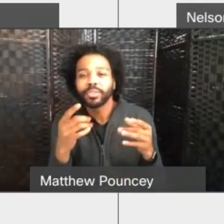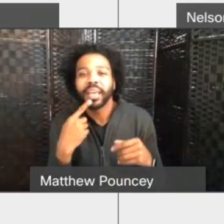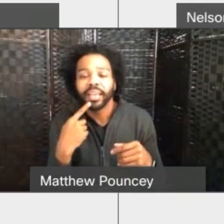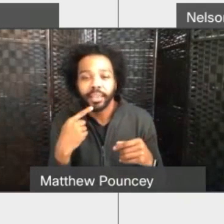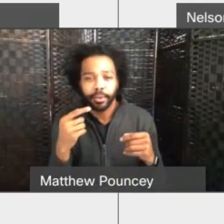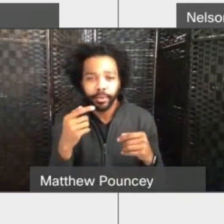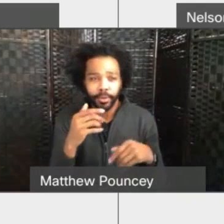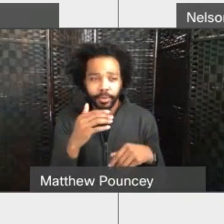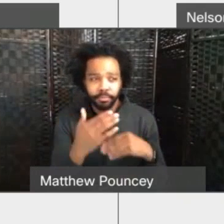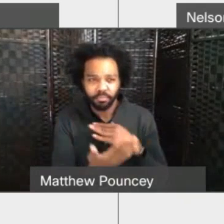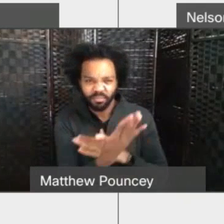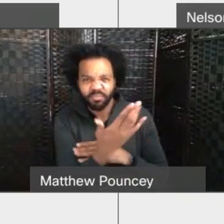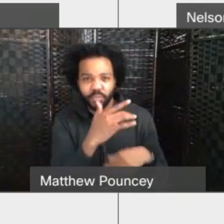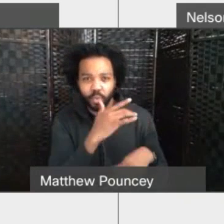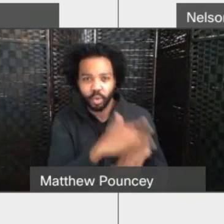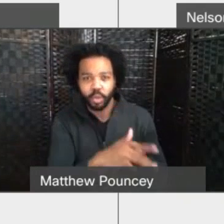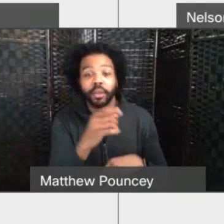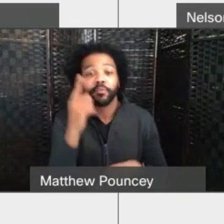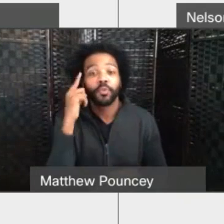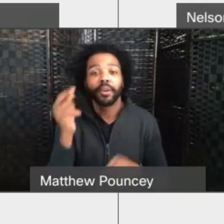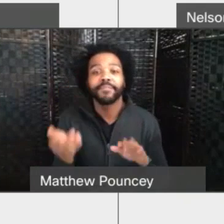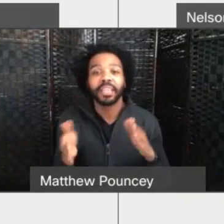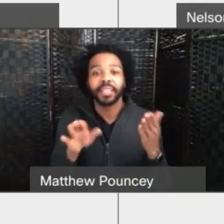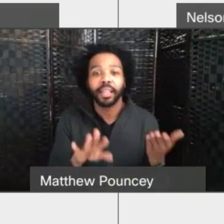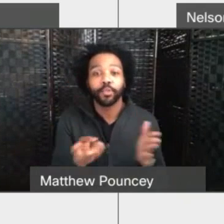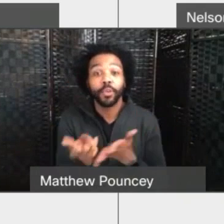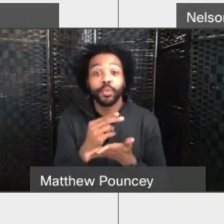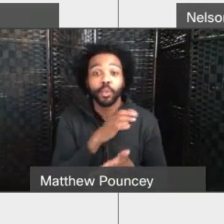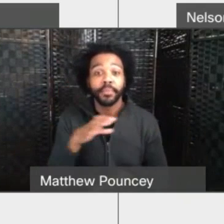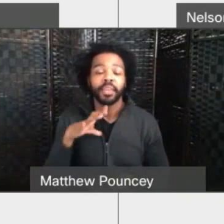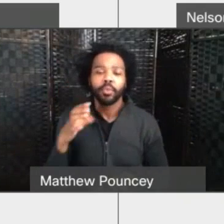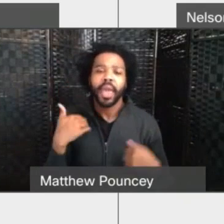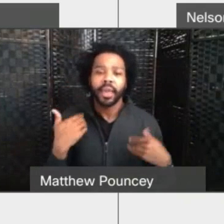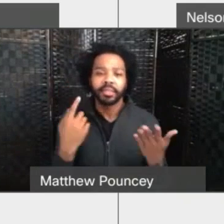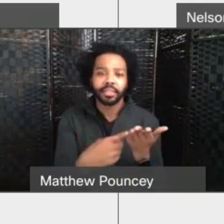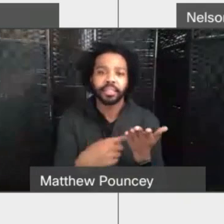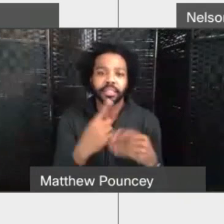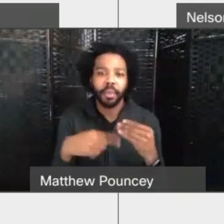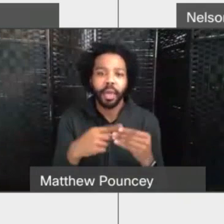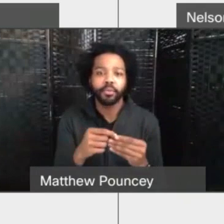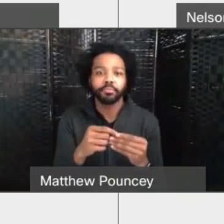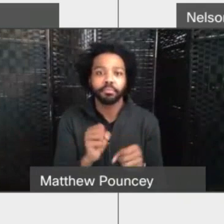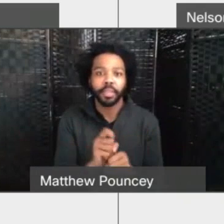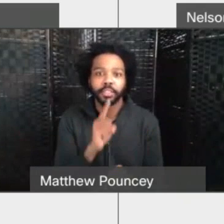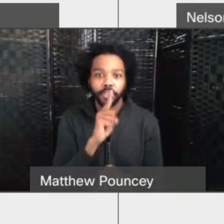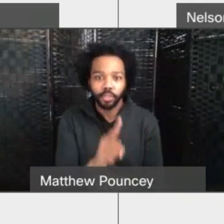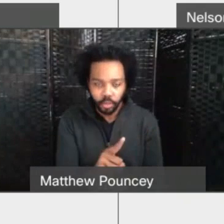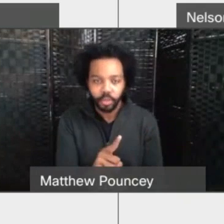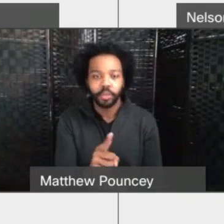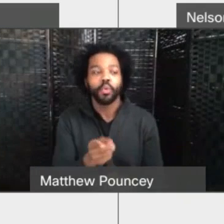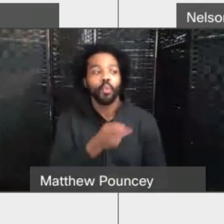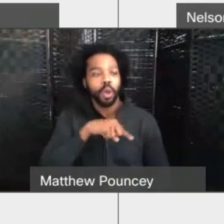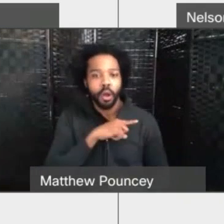for the Fatality Review Committee, there was a discussion about ensuring that we make a